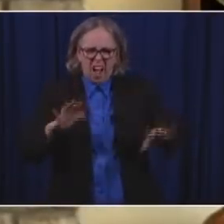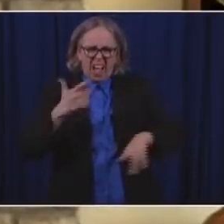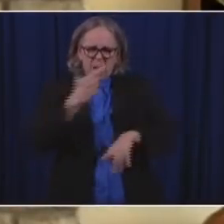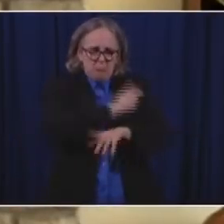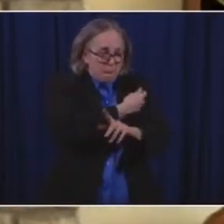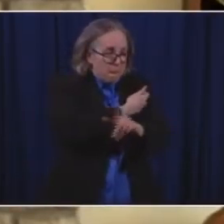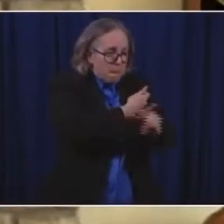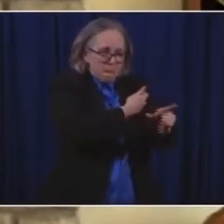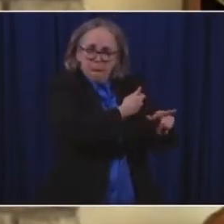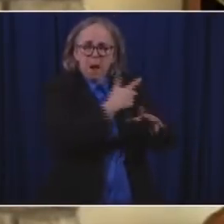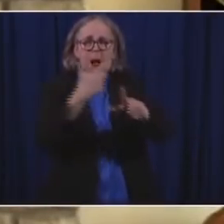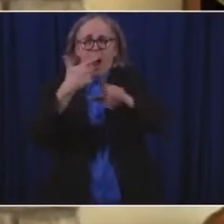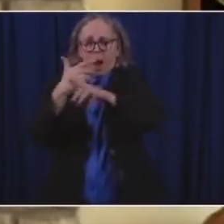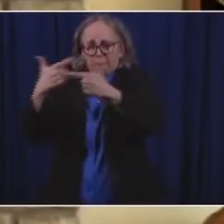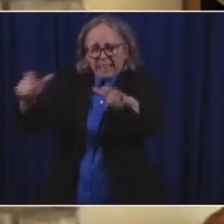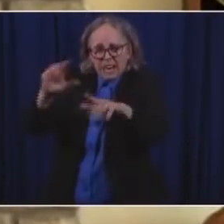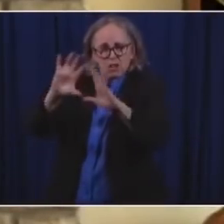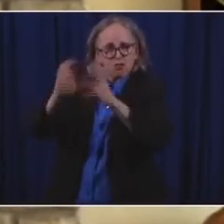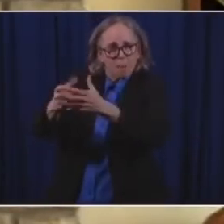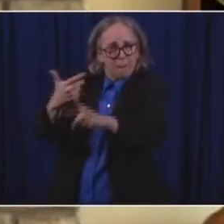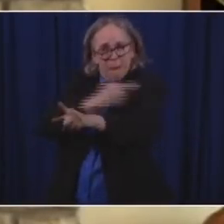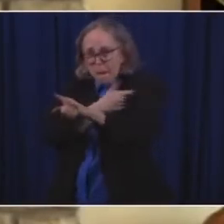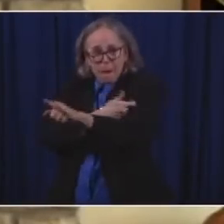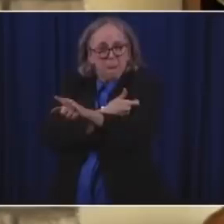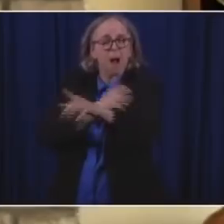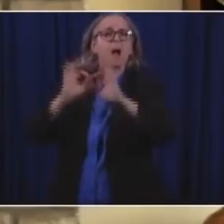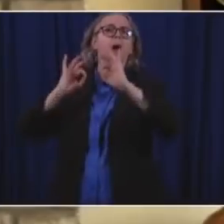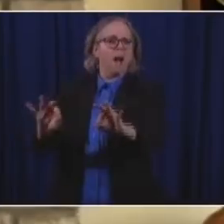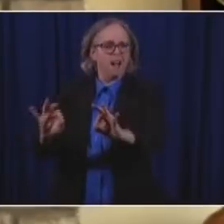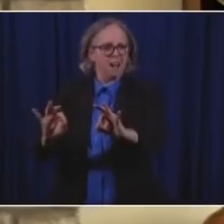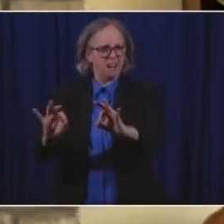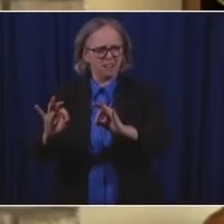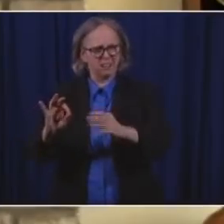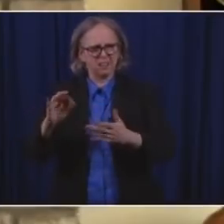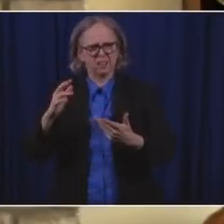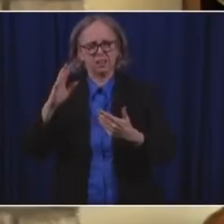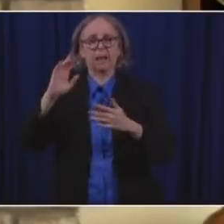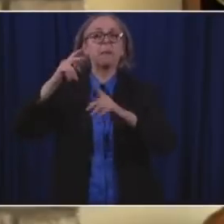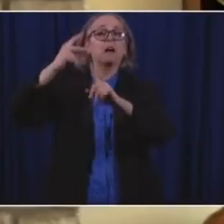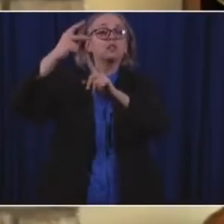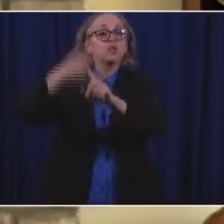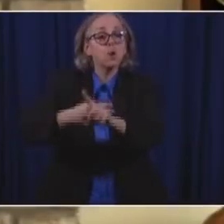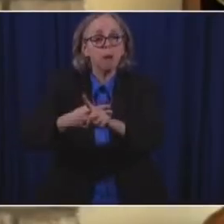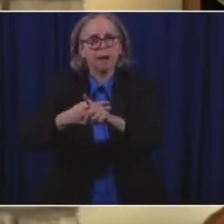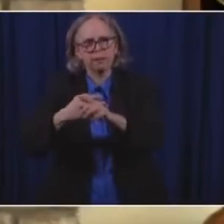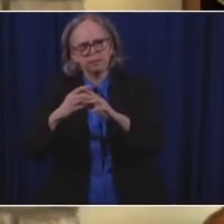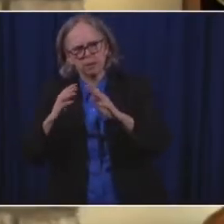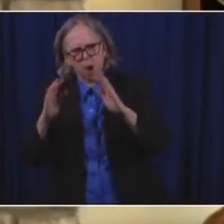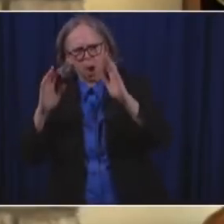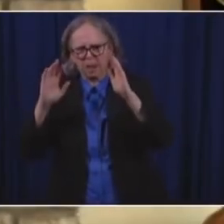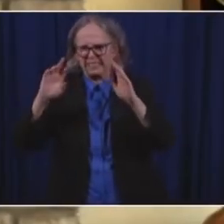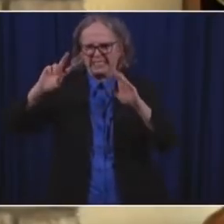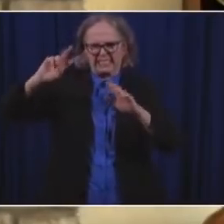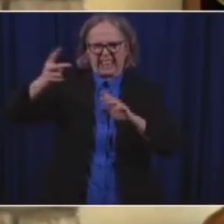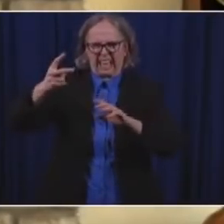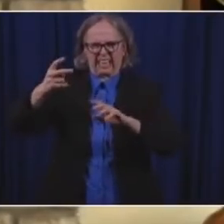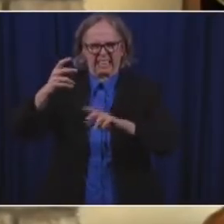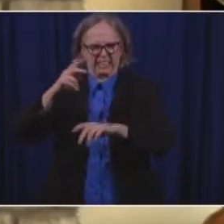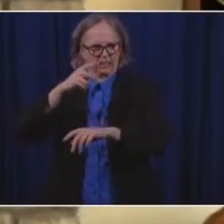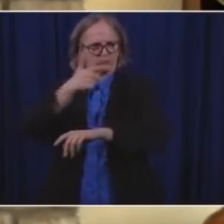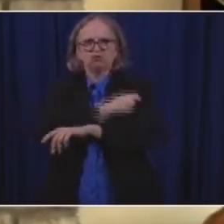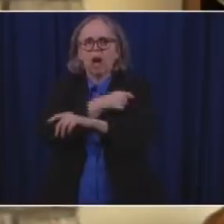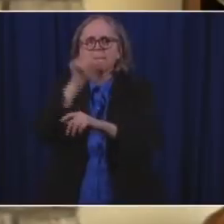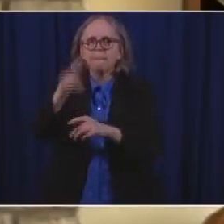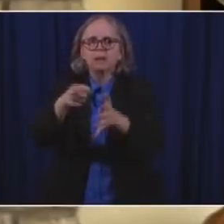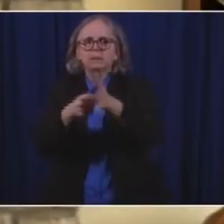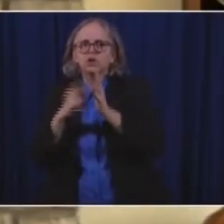and in 2 months when they've got to have the second shot, if we can get them